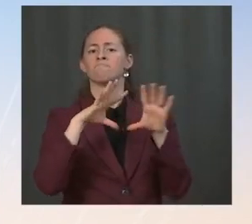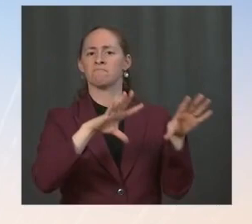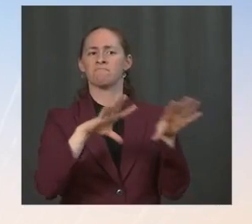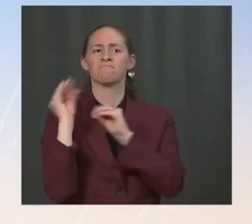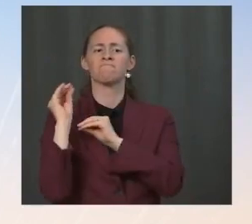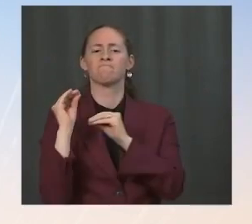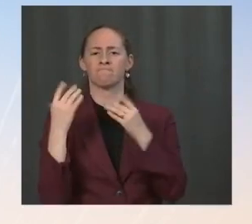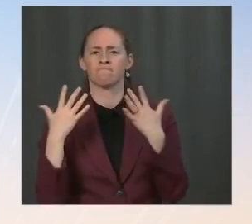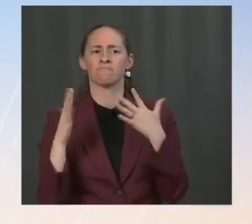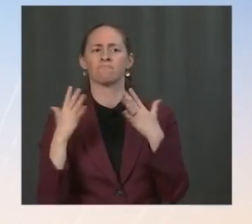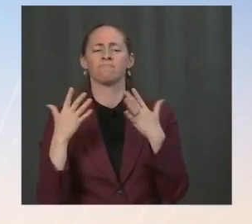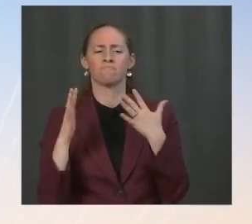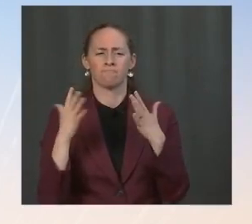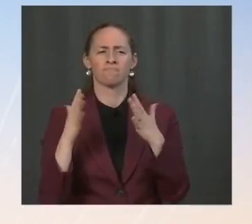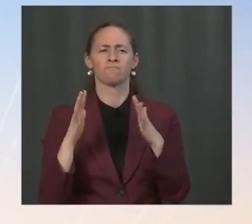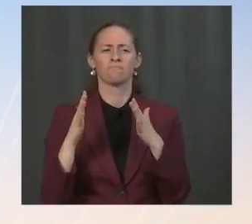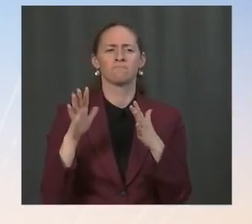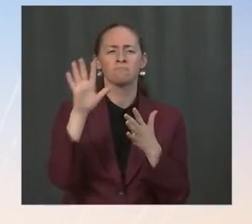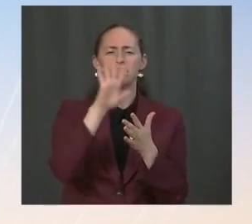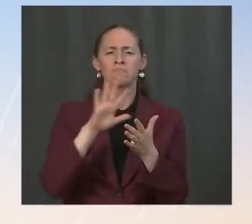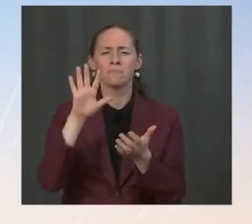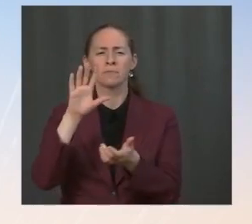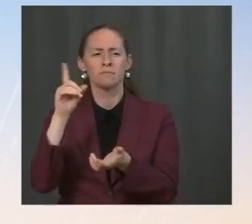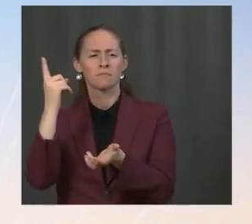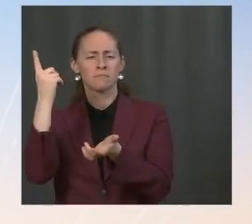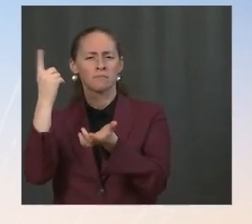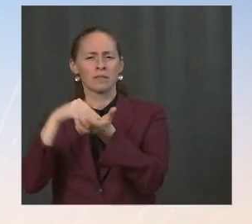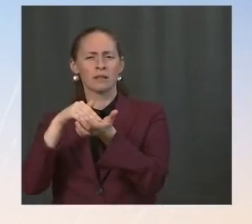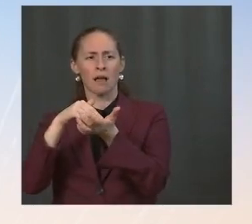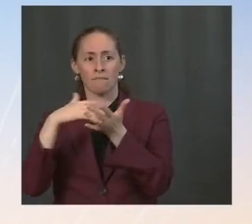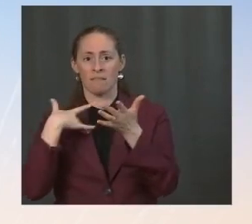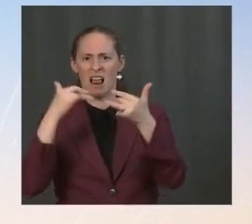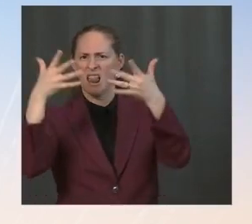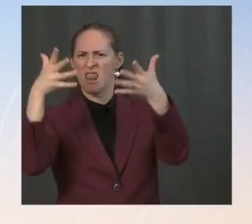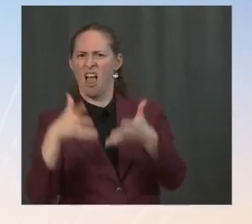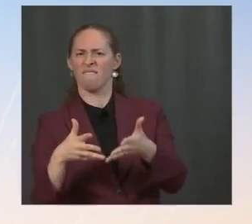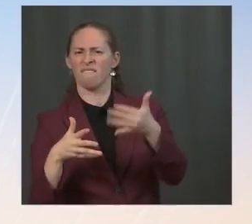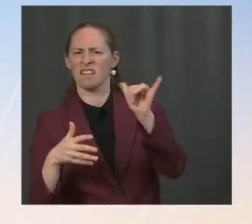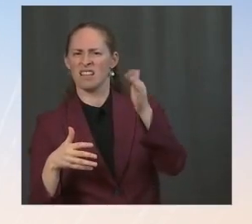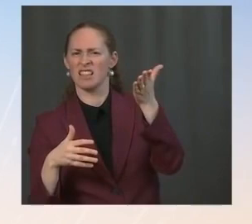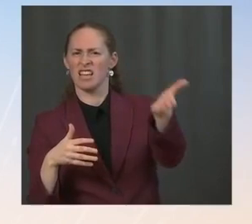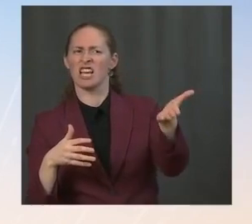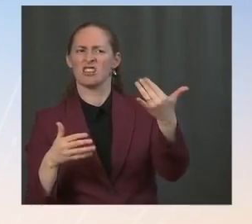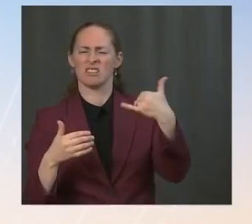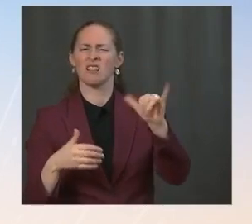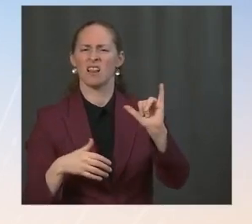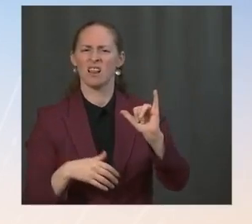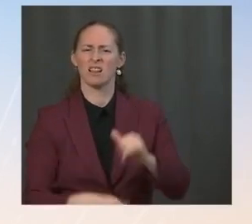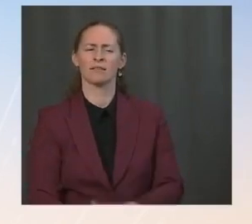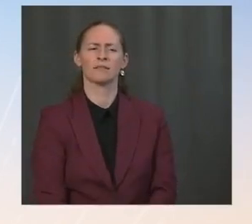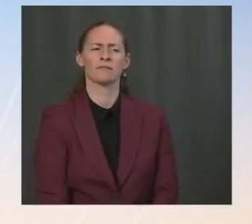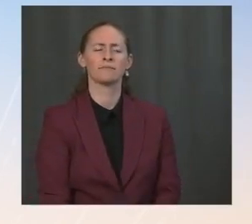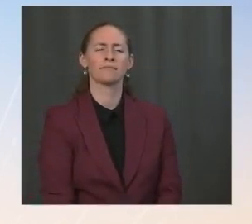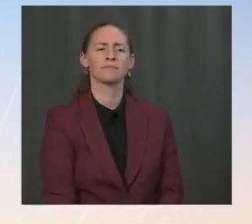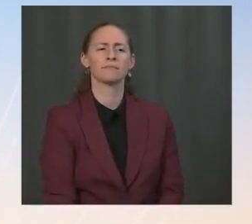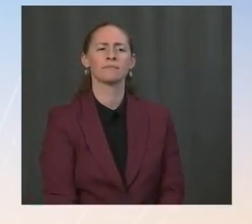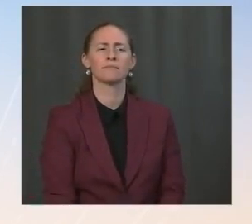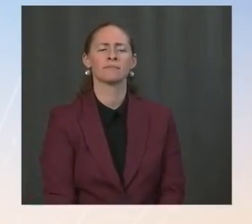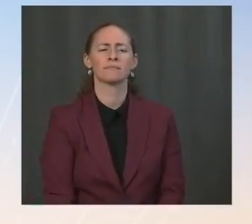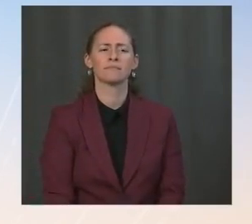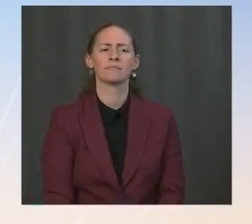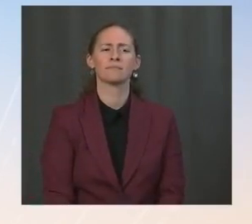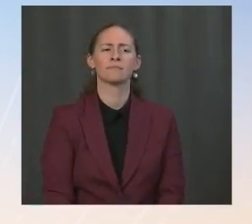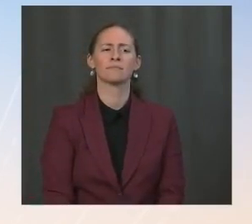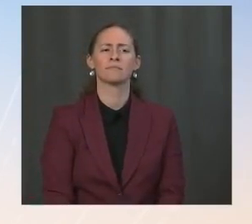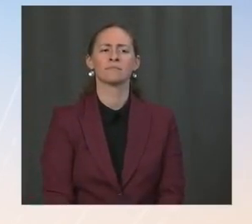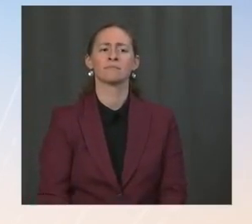1,000 that we believe remain in Afghanistan, and the vast majority, over 2/3, informed us they were taking steps